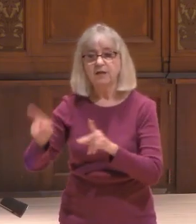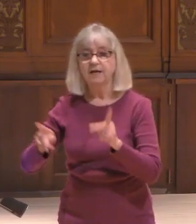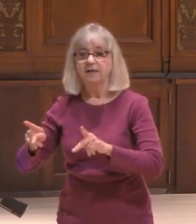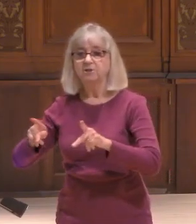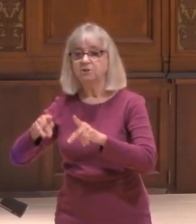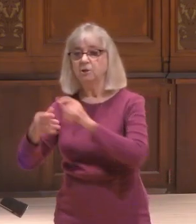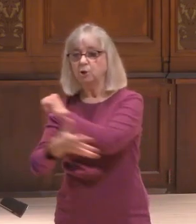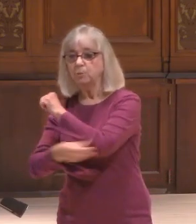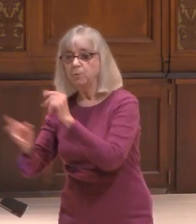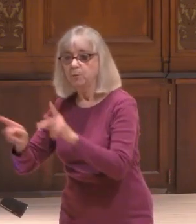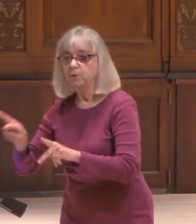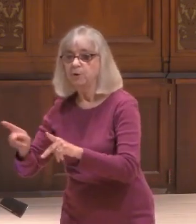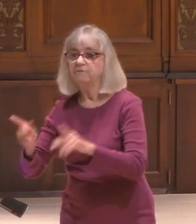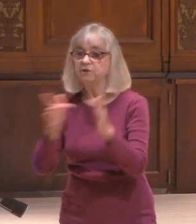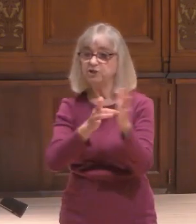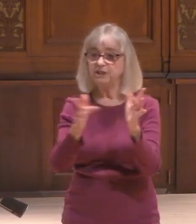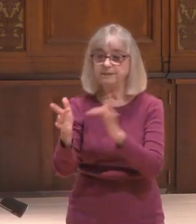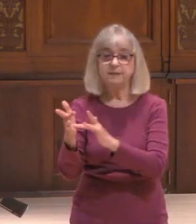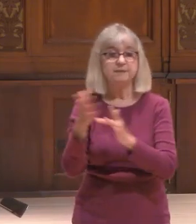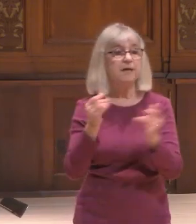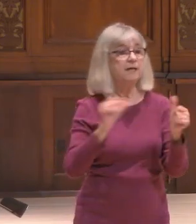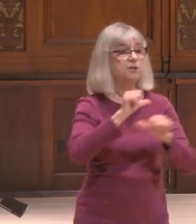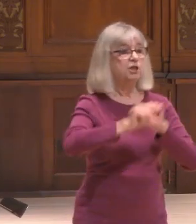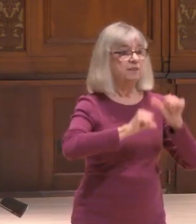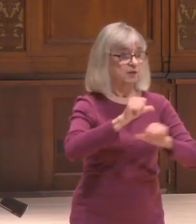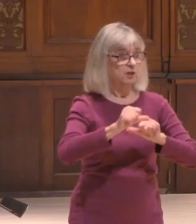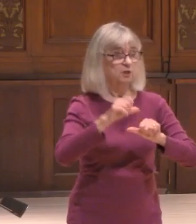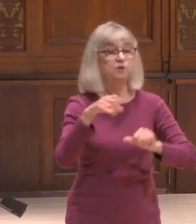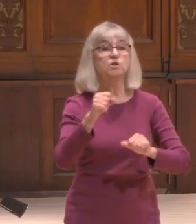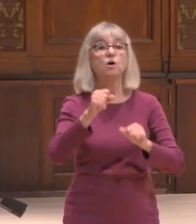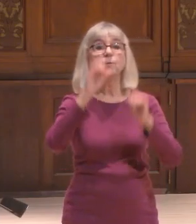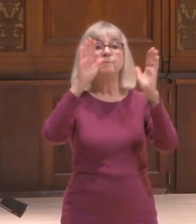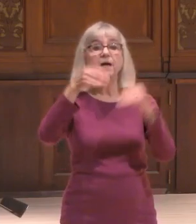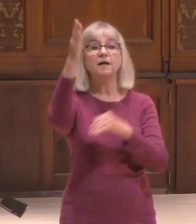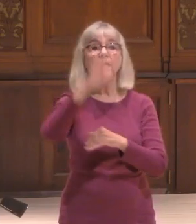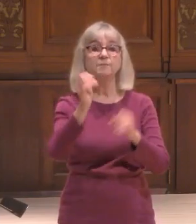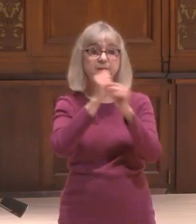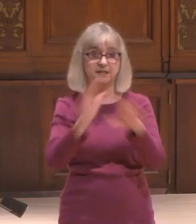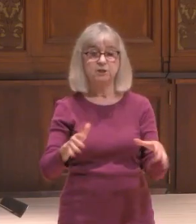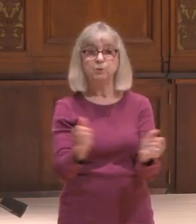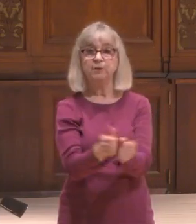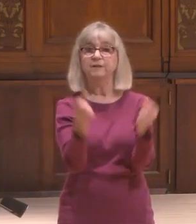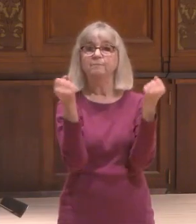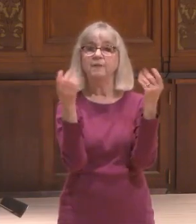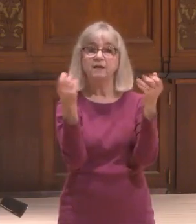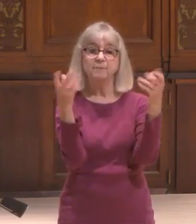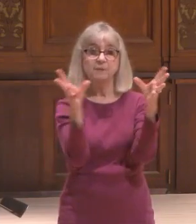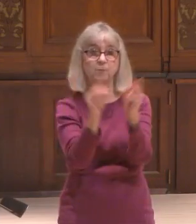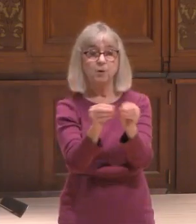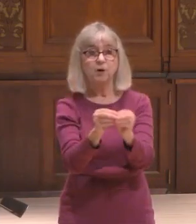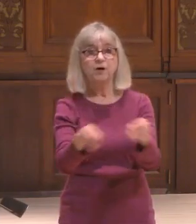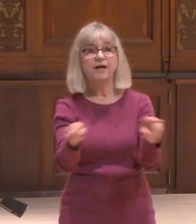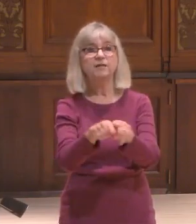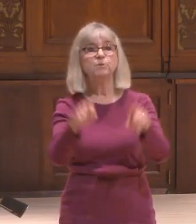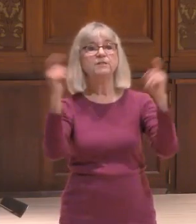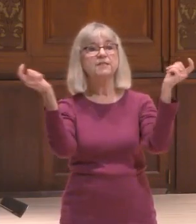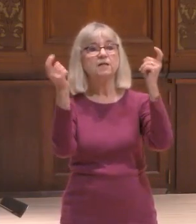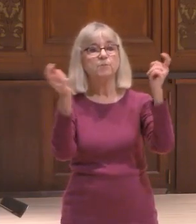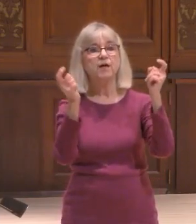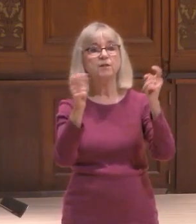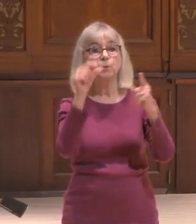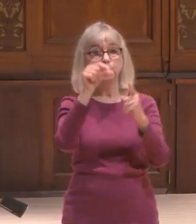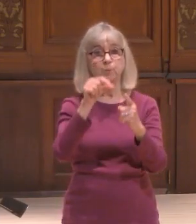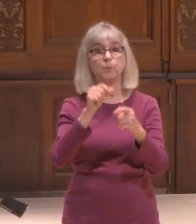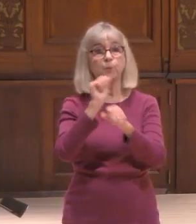for Jesus, and for each other. So may God bless you with many more as we celebrate the work of the